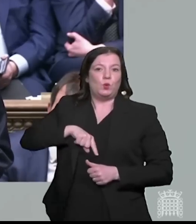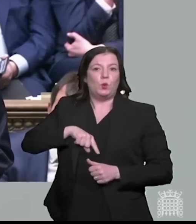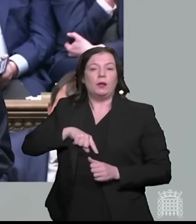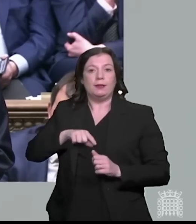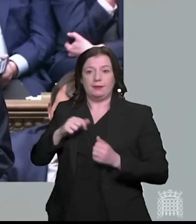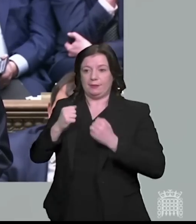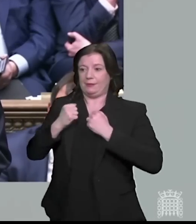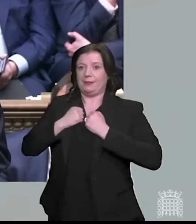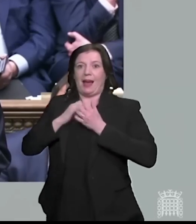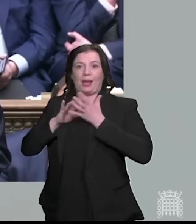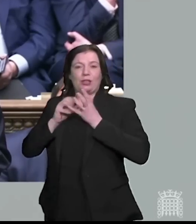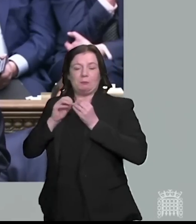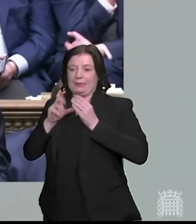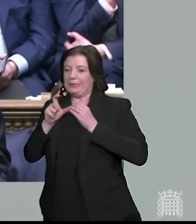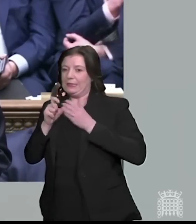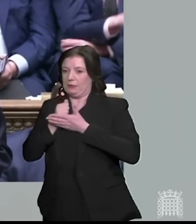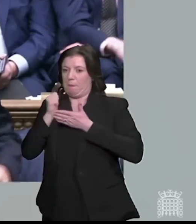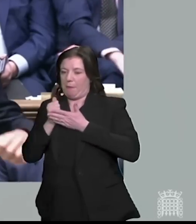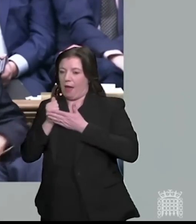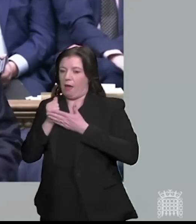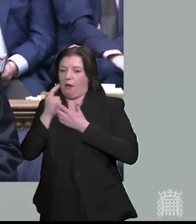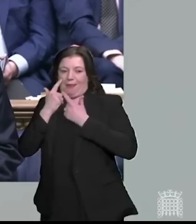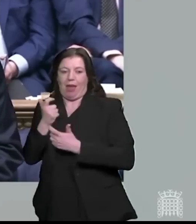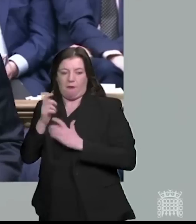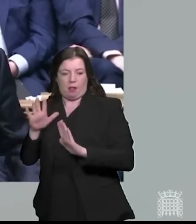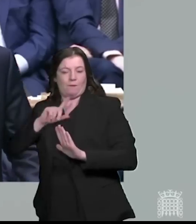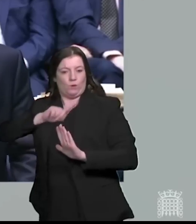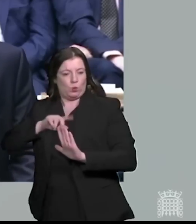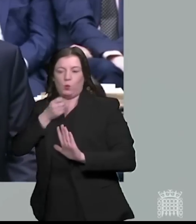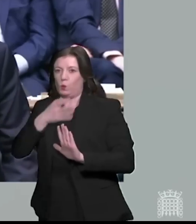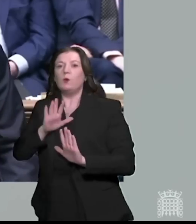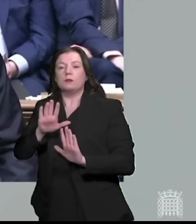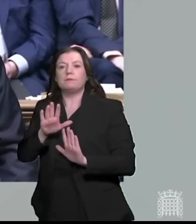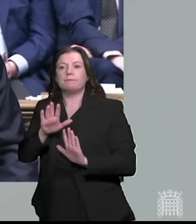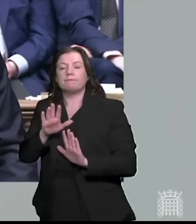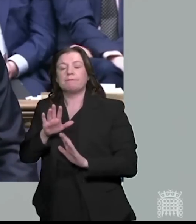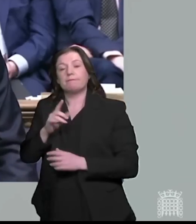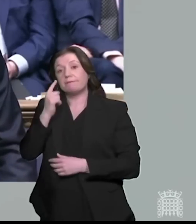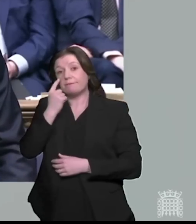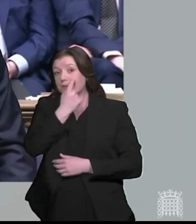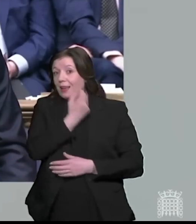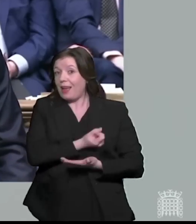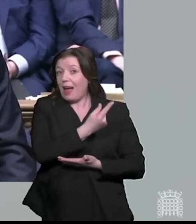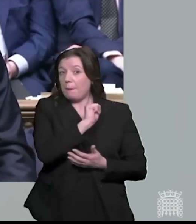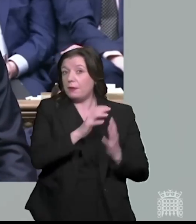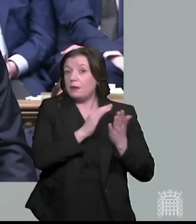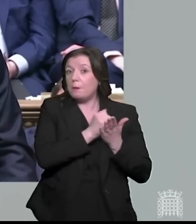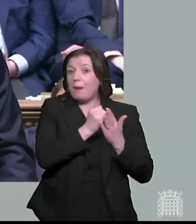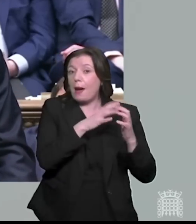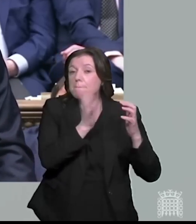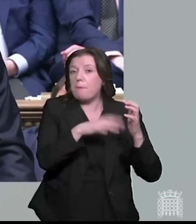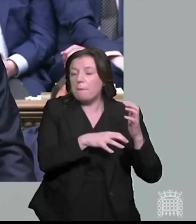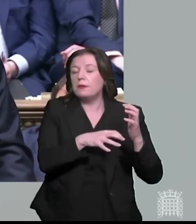Europe's biggest and one of its most creditworthy banks. But those events show that we need to build a larger,